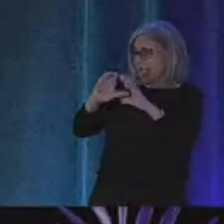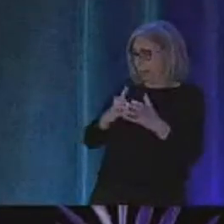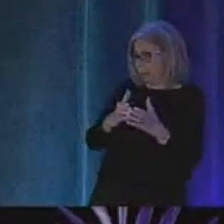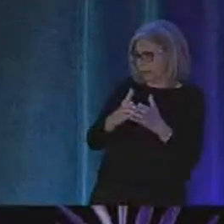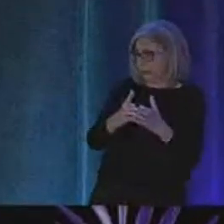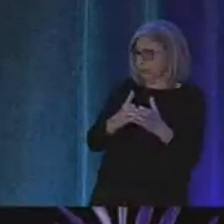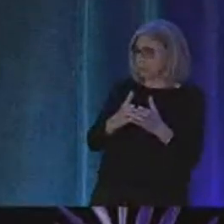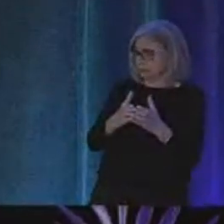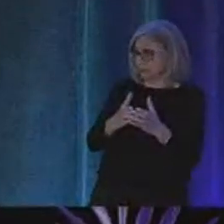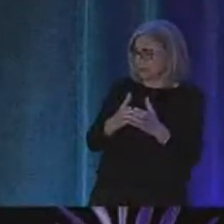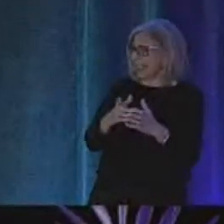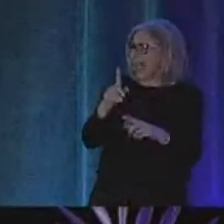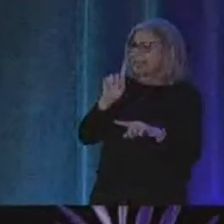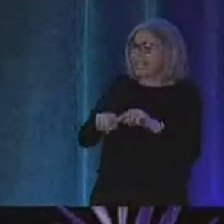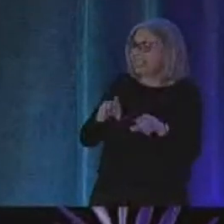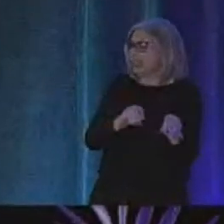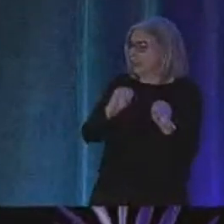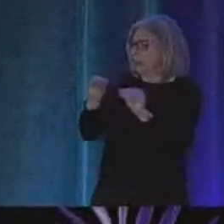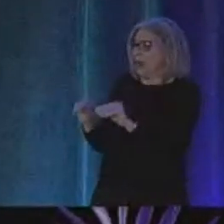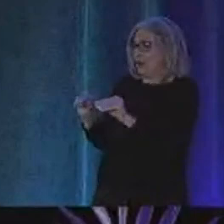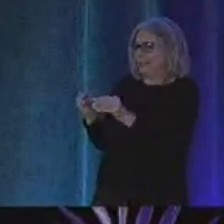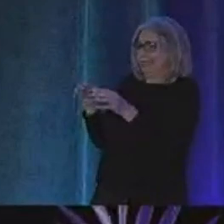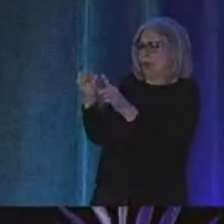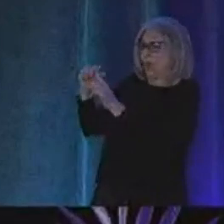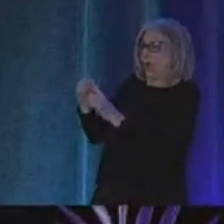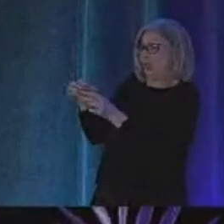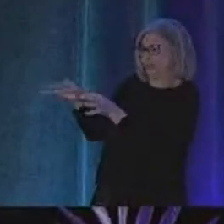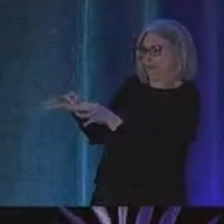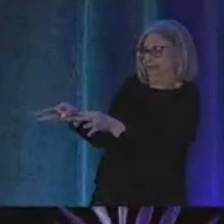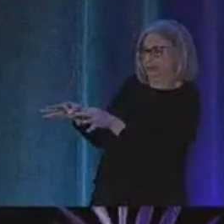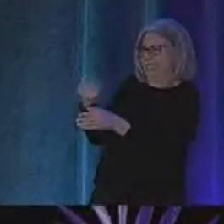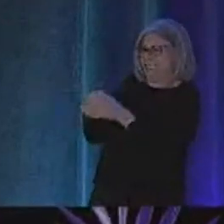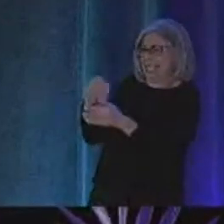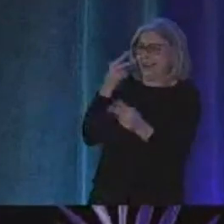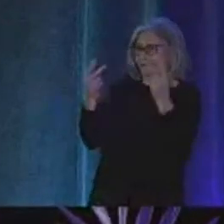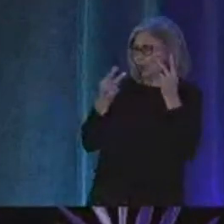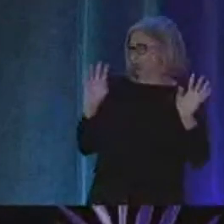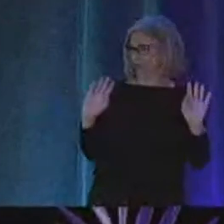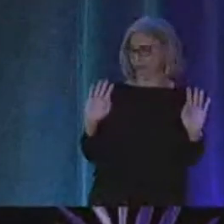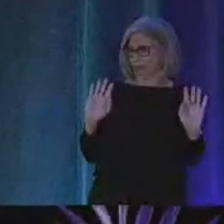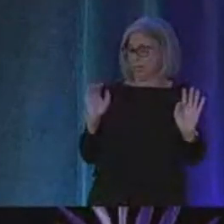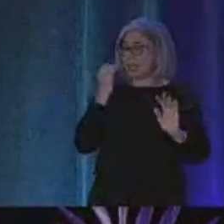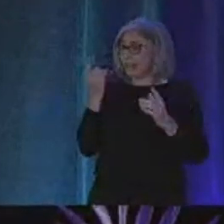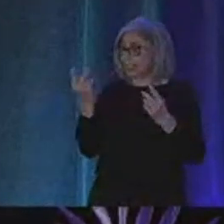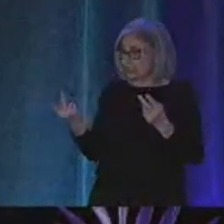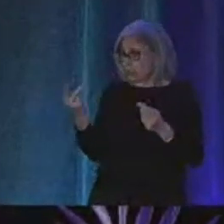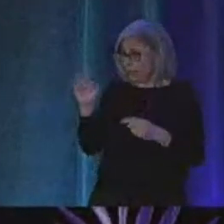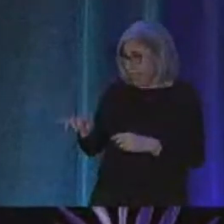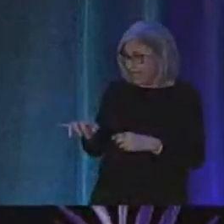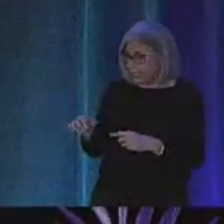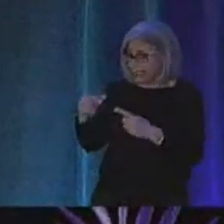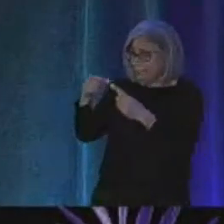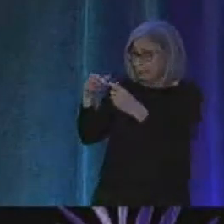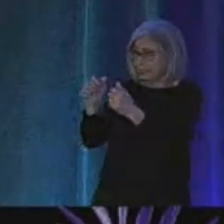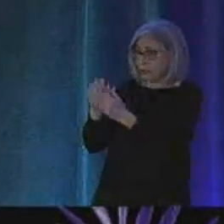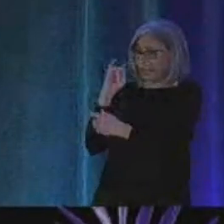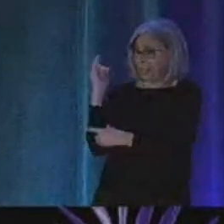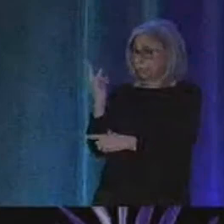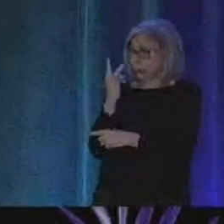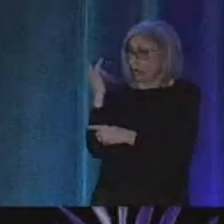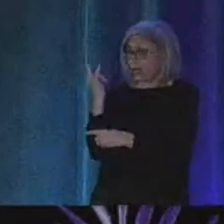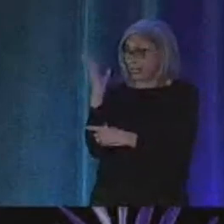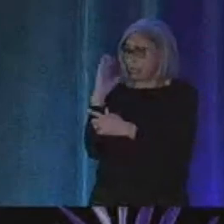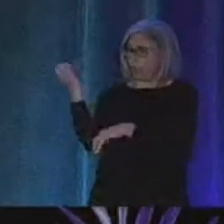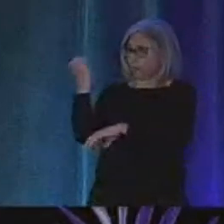I can't just put text or anything inside a view. If I do that, especially on Android, it will